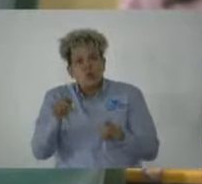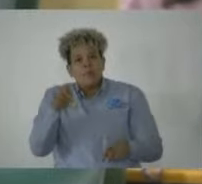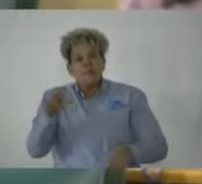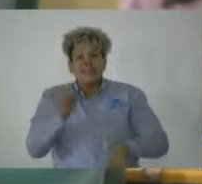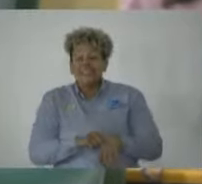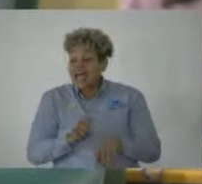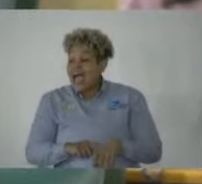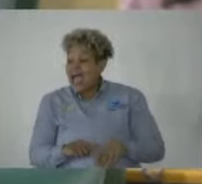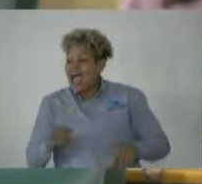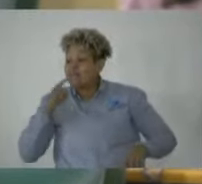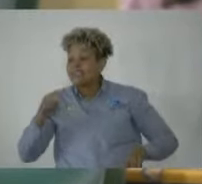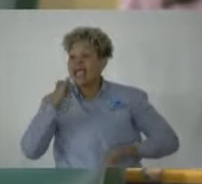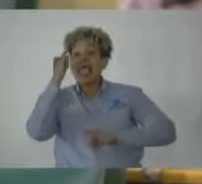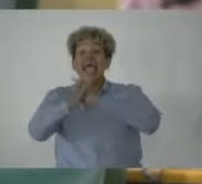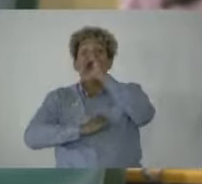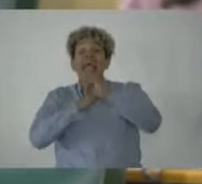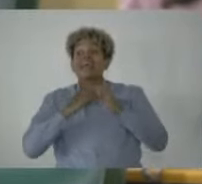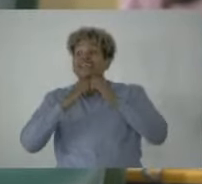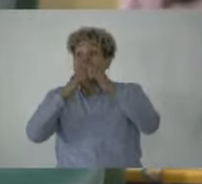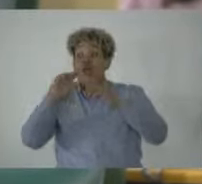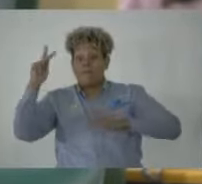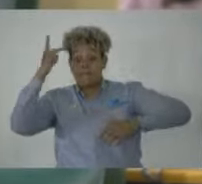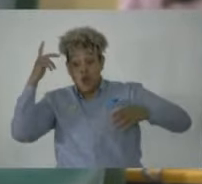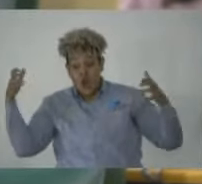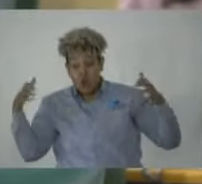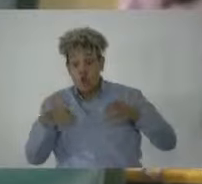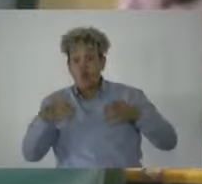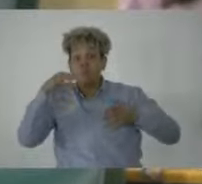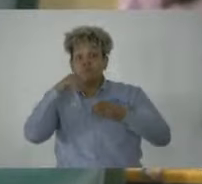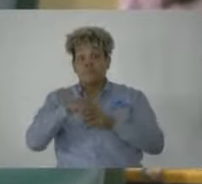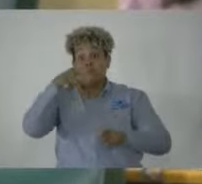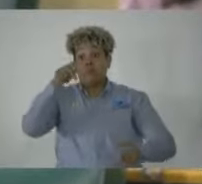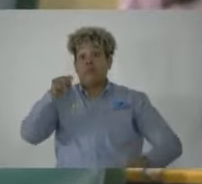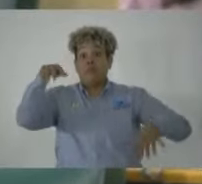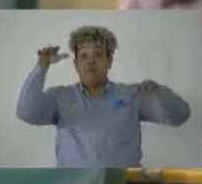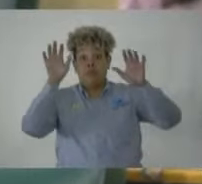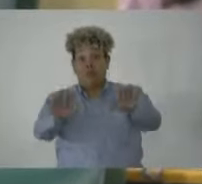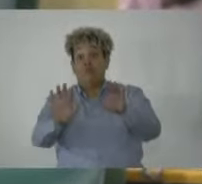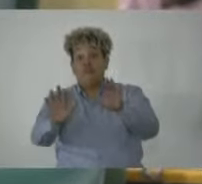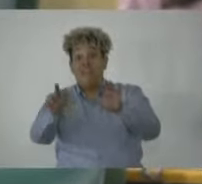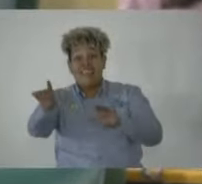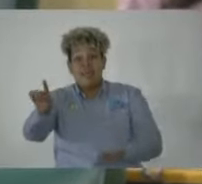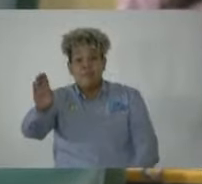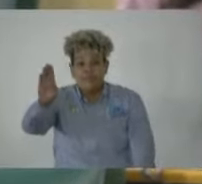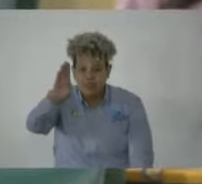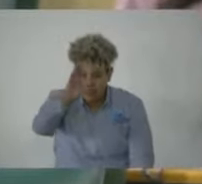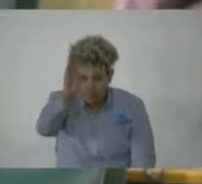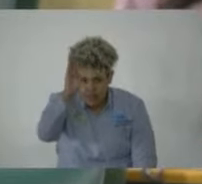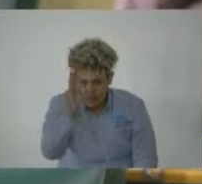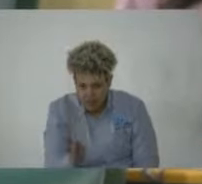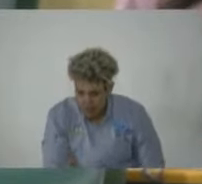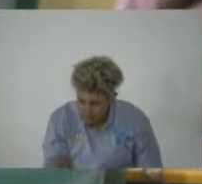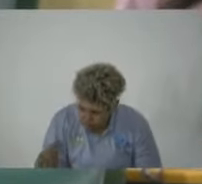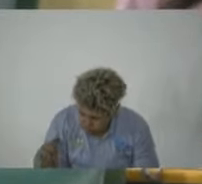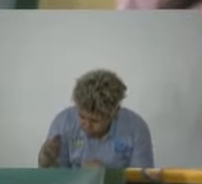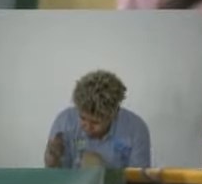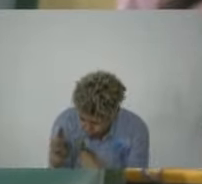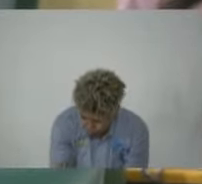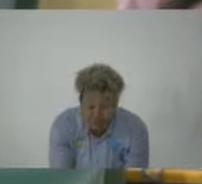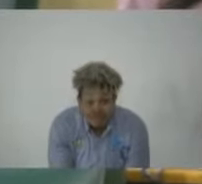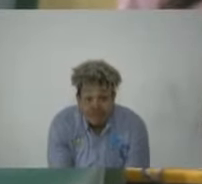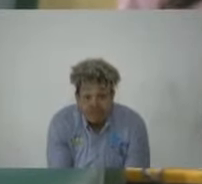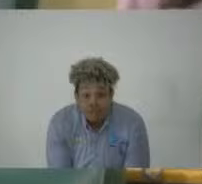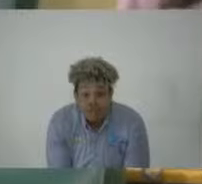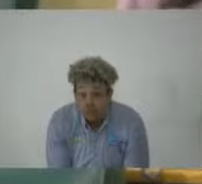saying that institutionally, the party that formed the government, Madam Speaker, has not to this